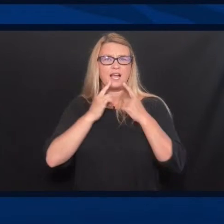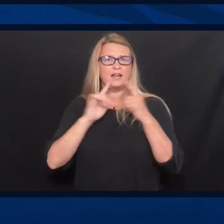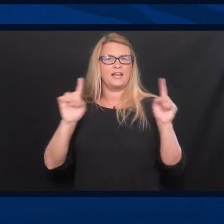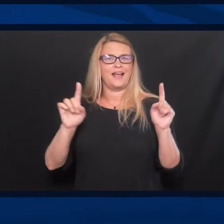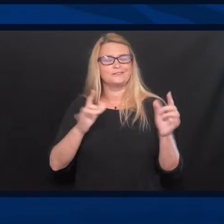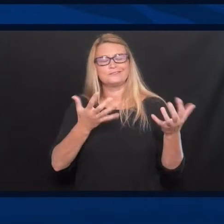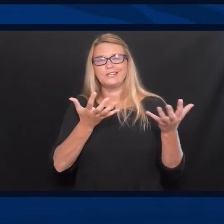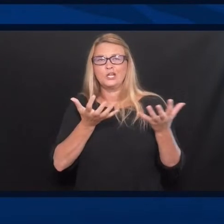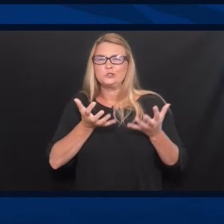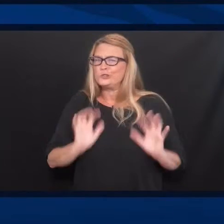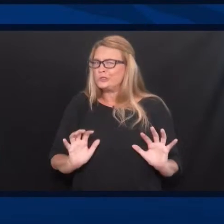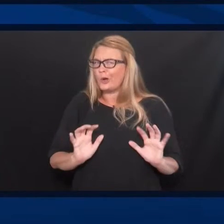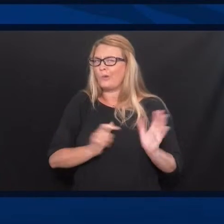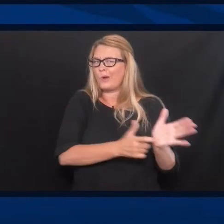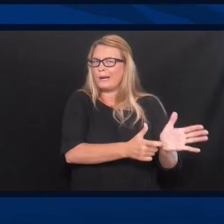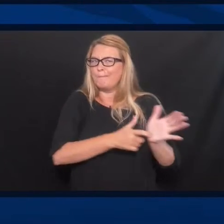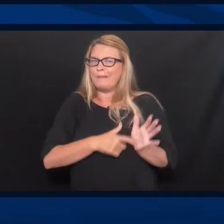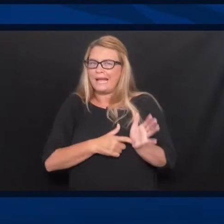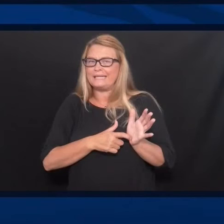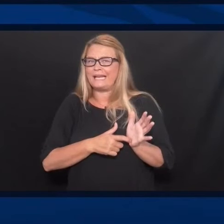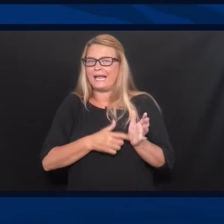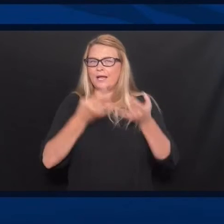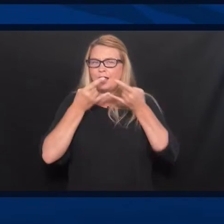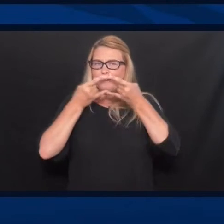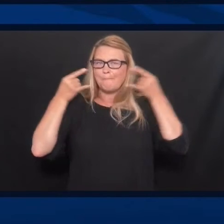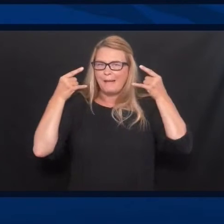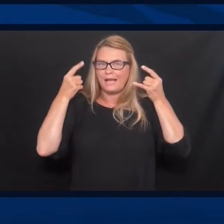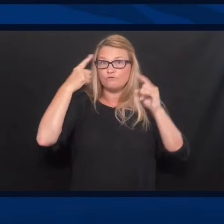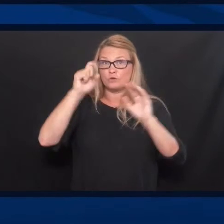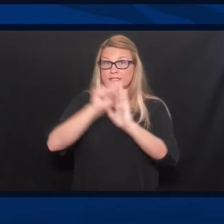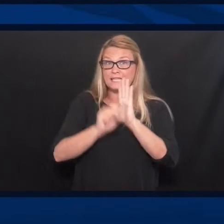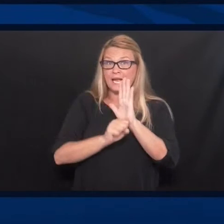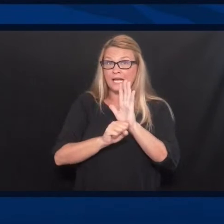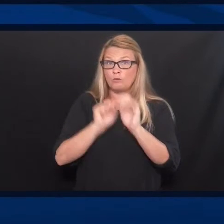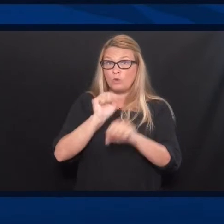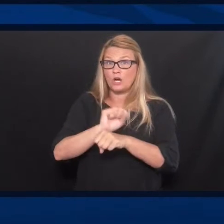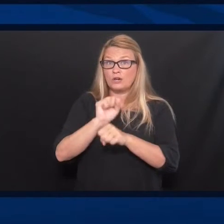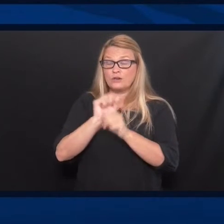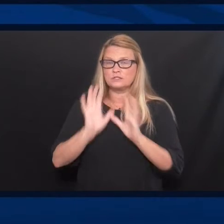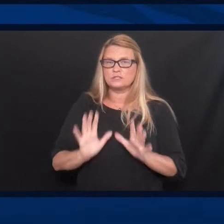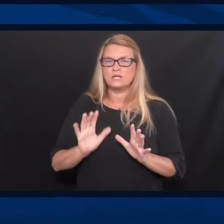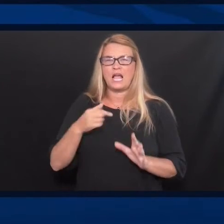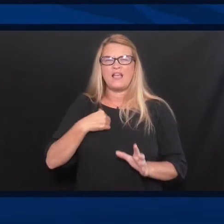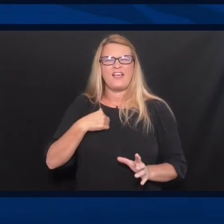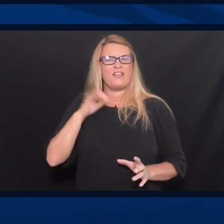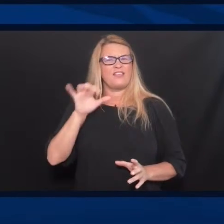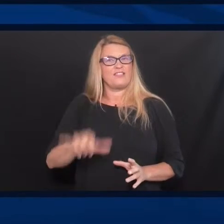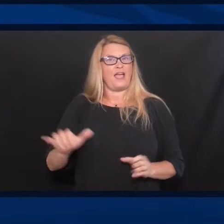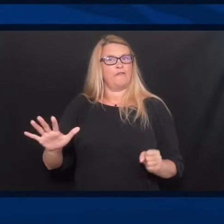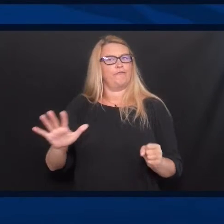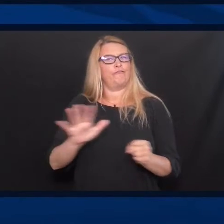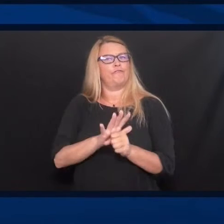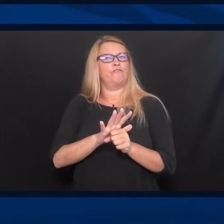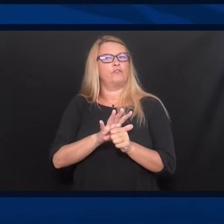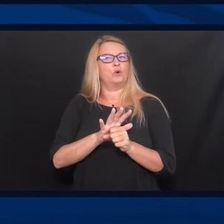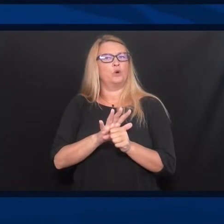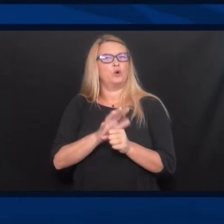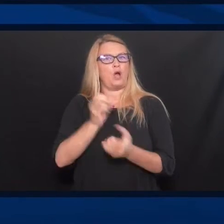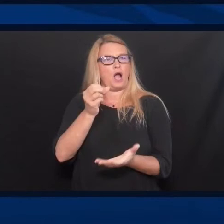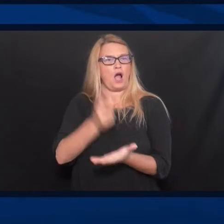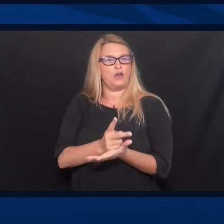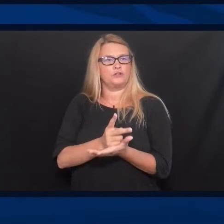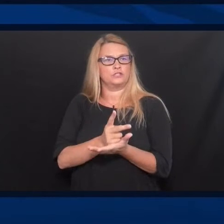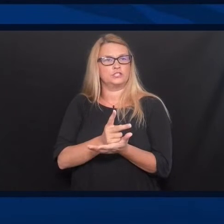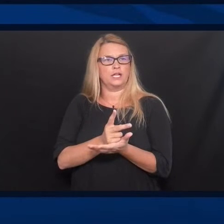mandating vaccines for state workers. I was wondering if the full authorization of the Pfizer vaccine by the FDA this morning, if